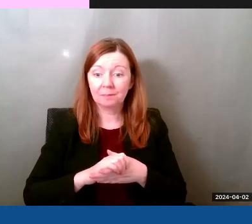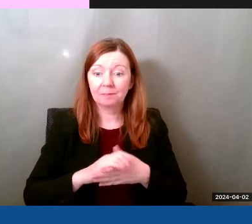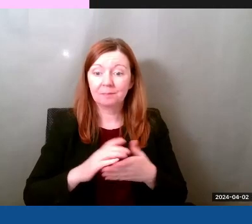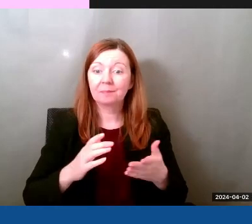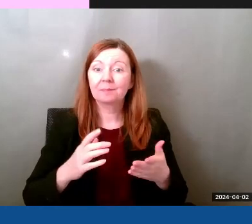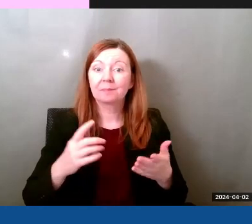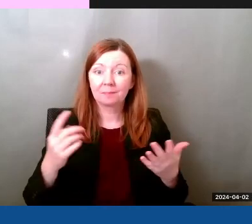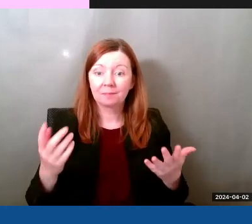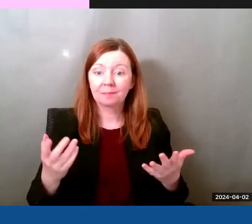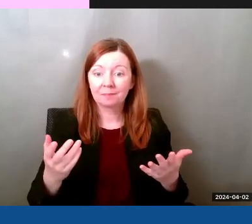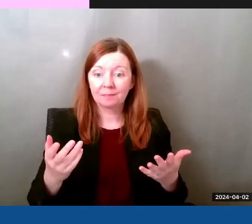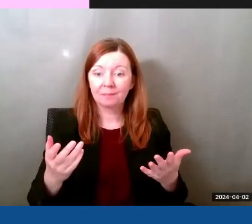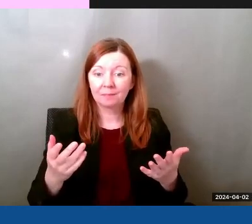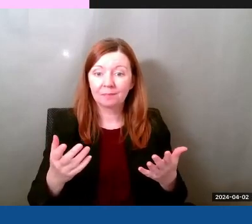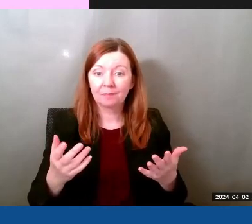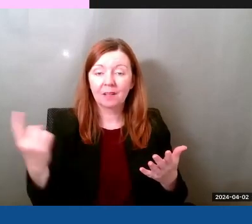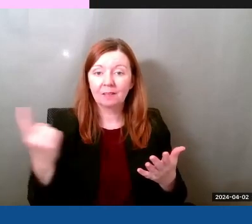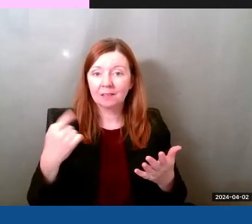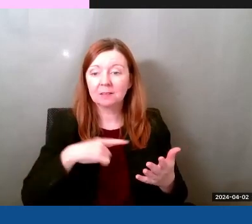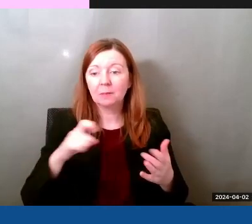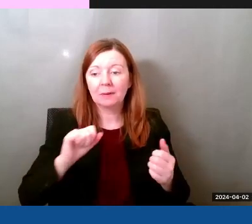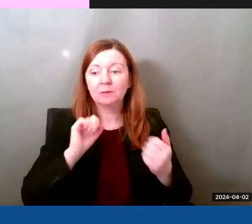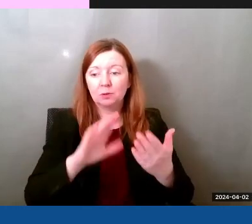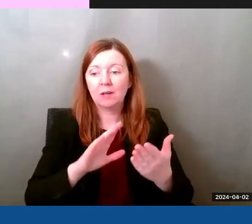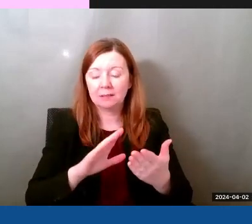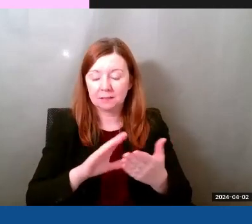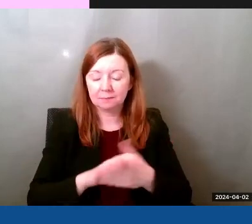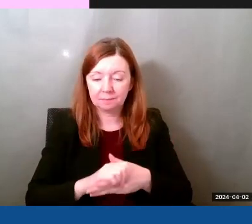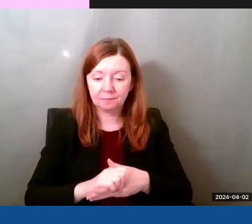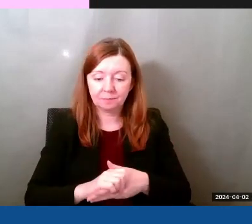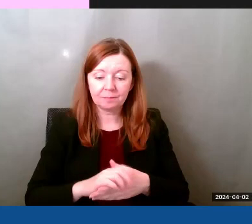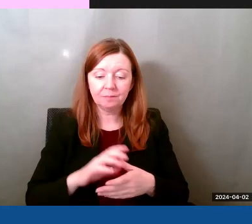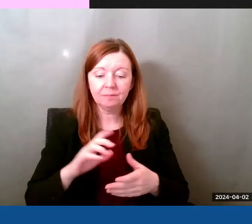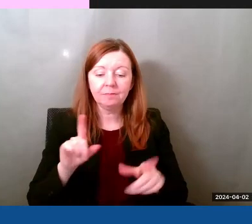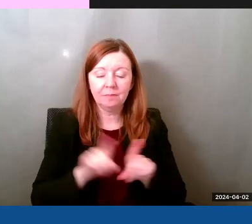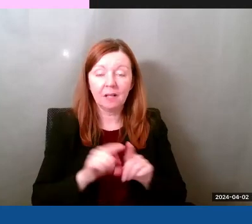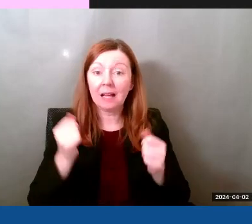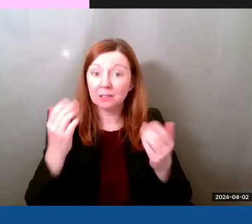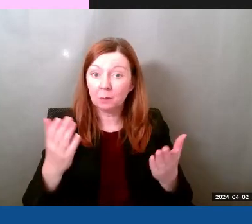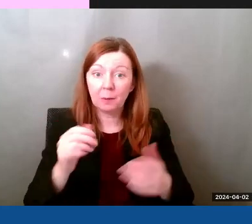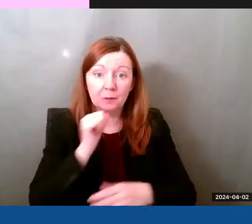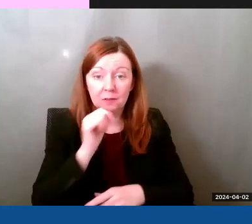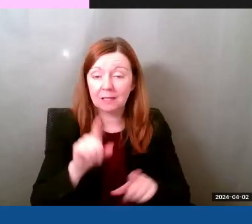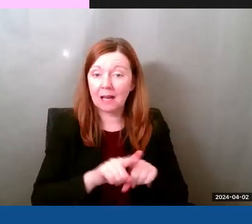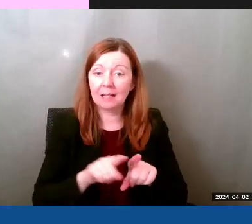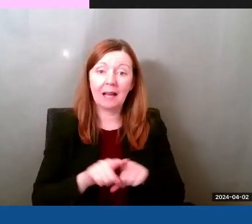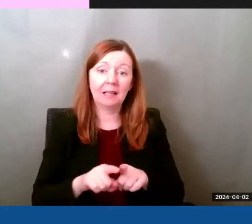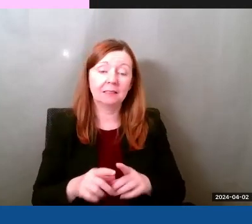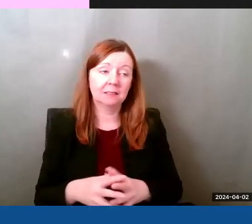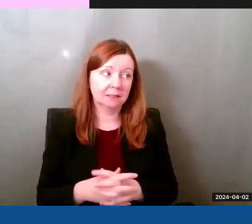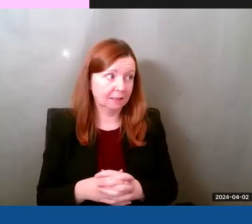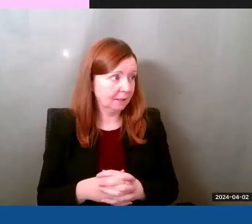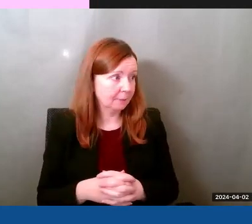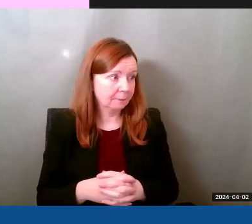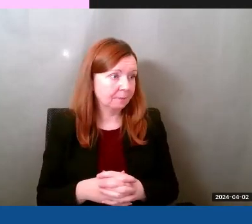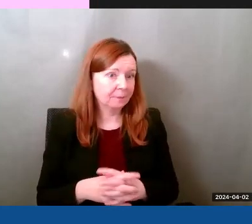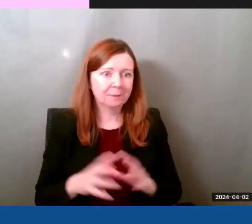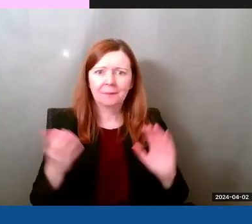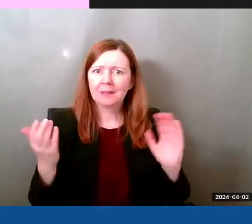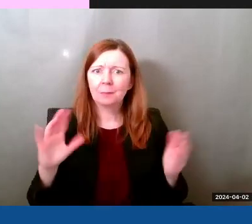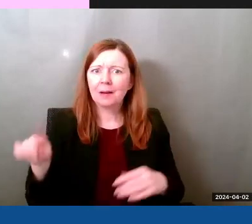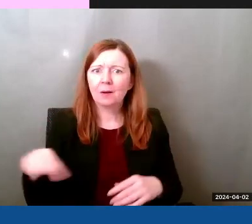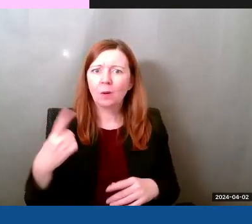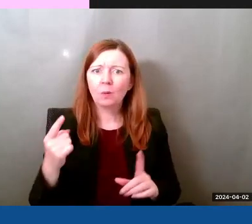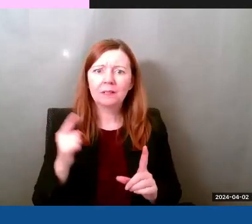there's something we have to address as a proposal, not as a not compare it